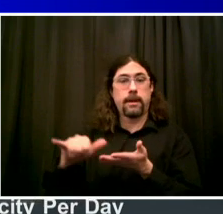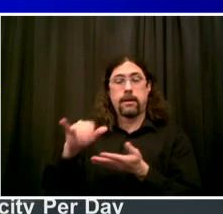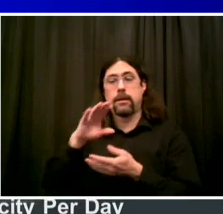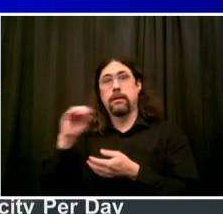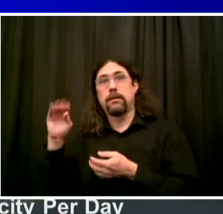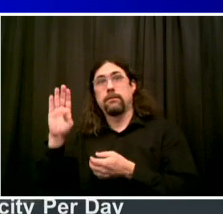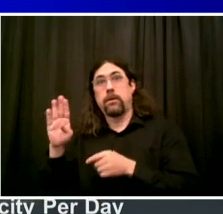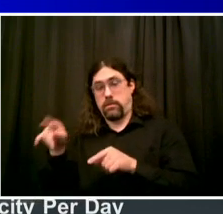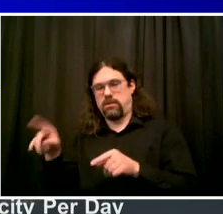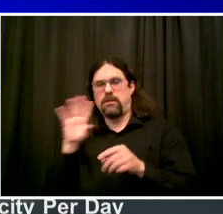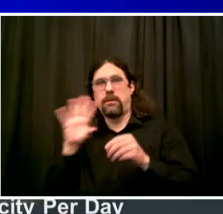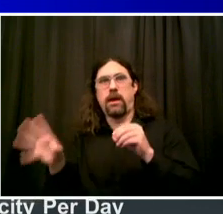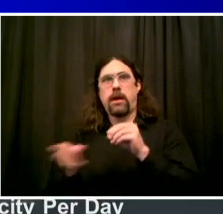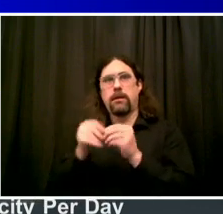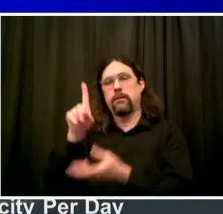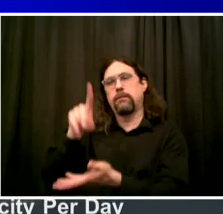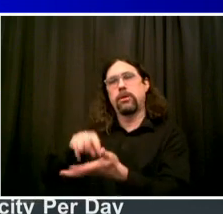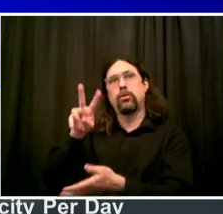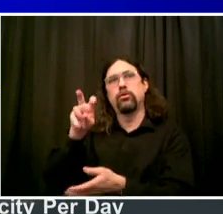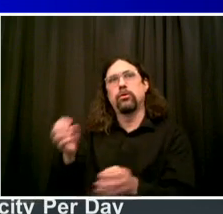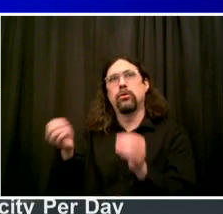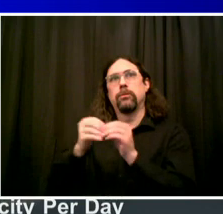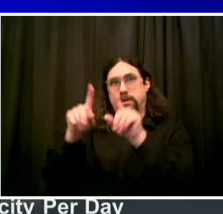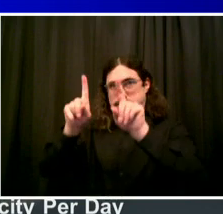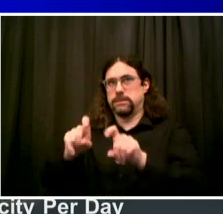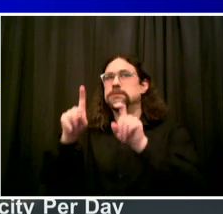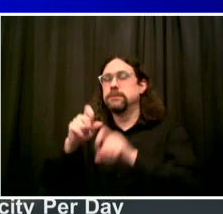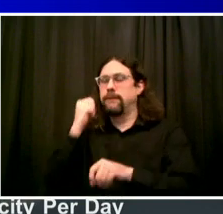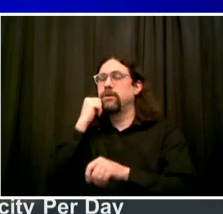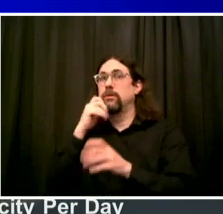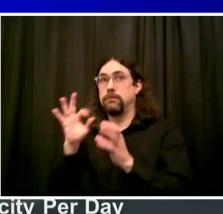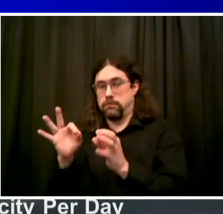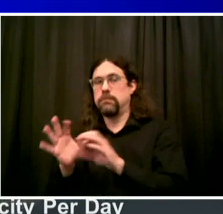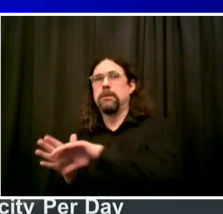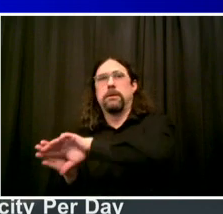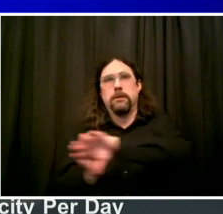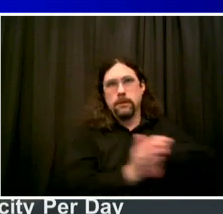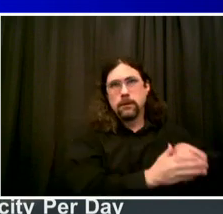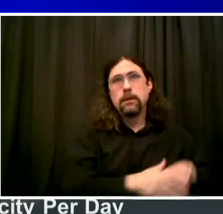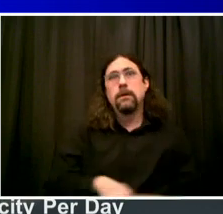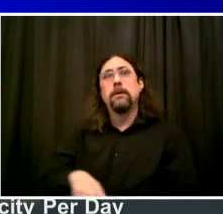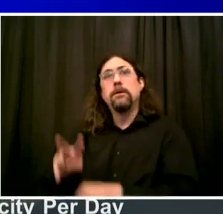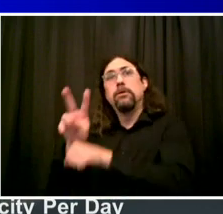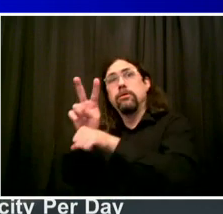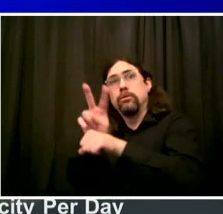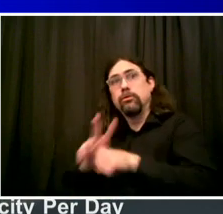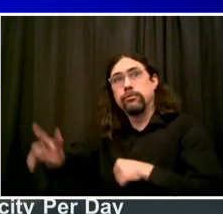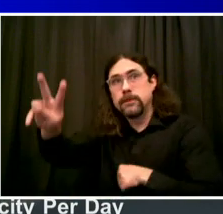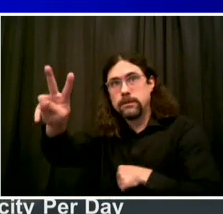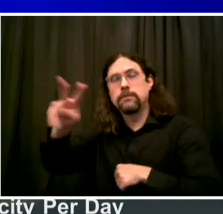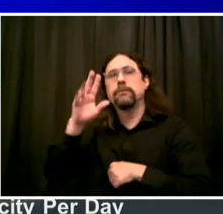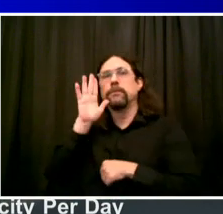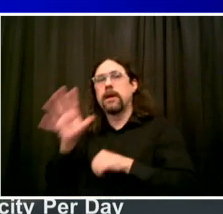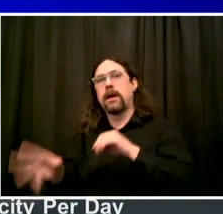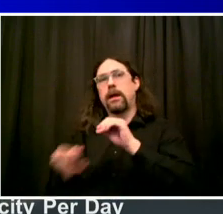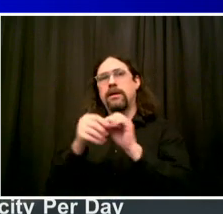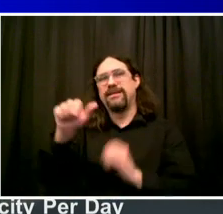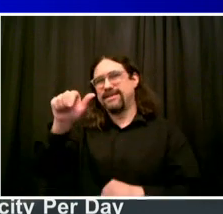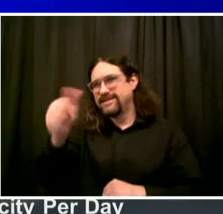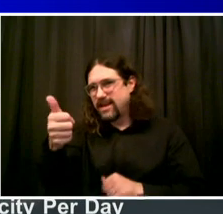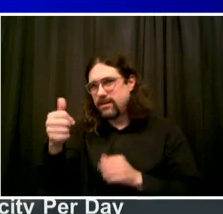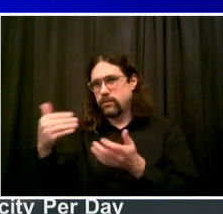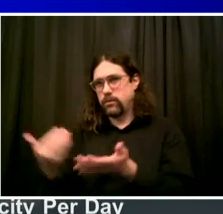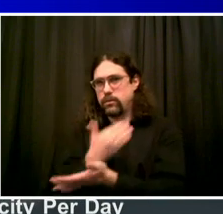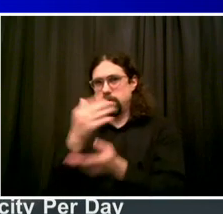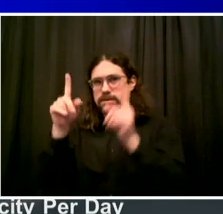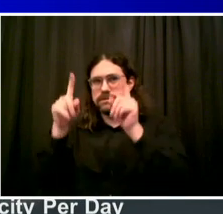the week of May 25th, we will add 10 new sites. In Staten Island, 3 sites, Princess